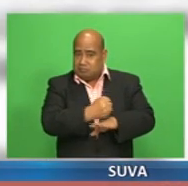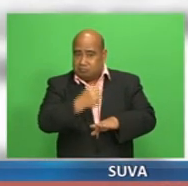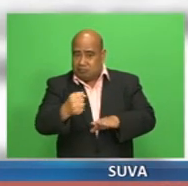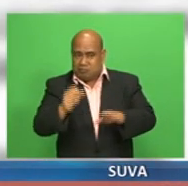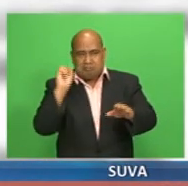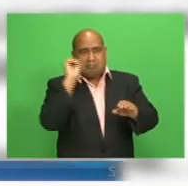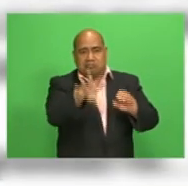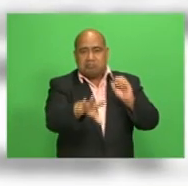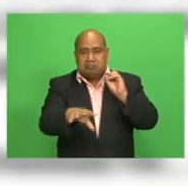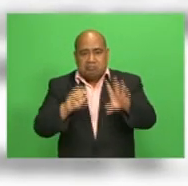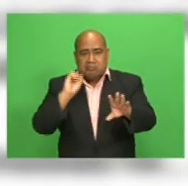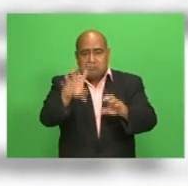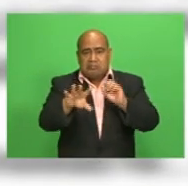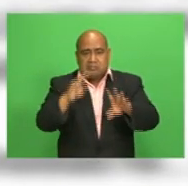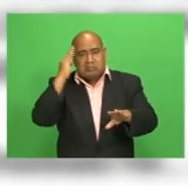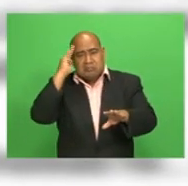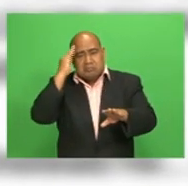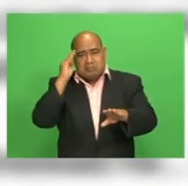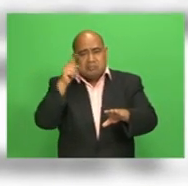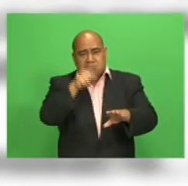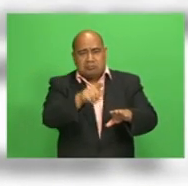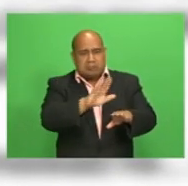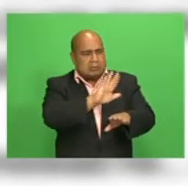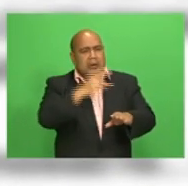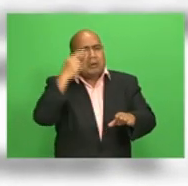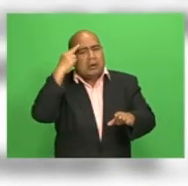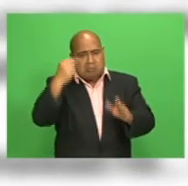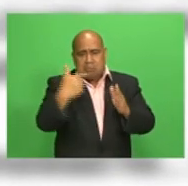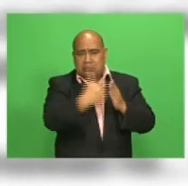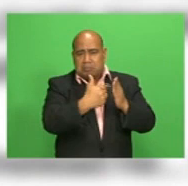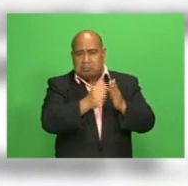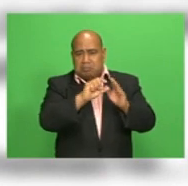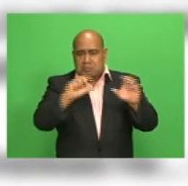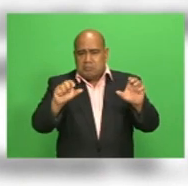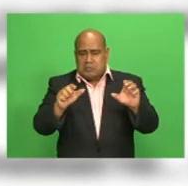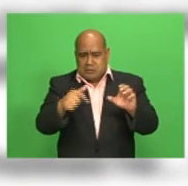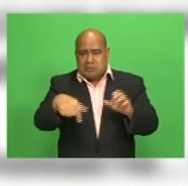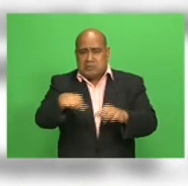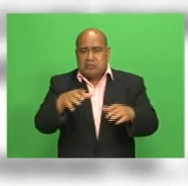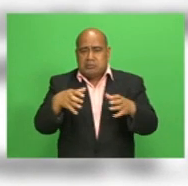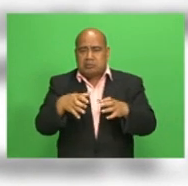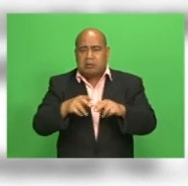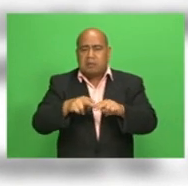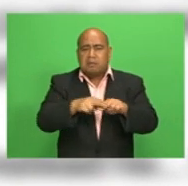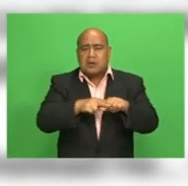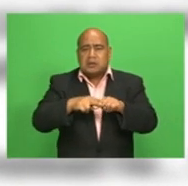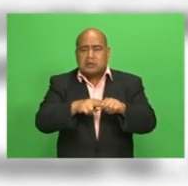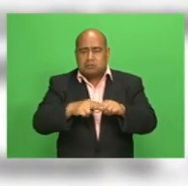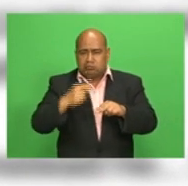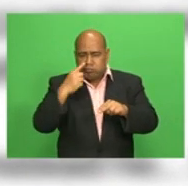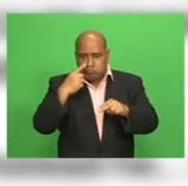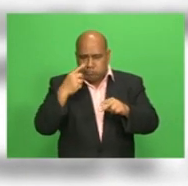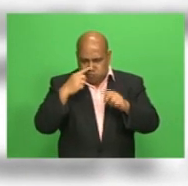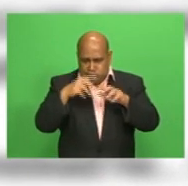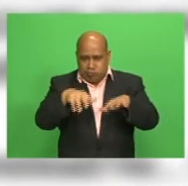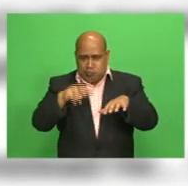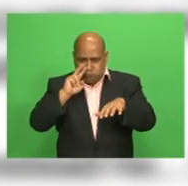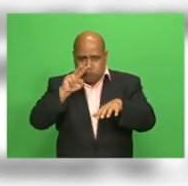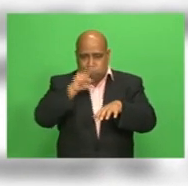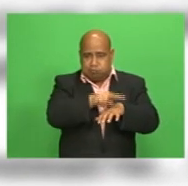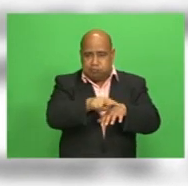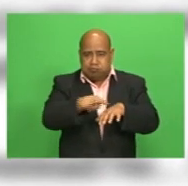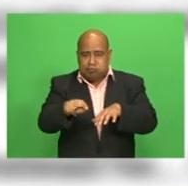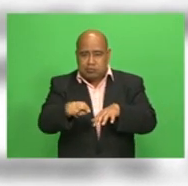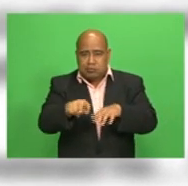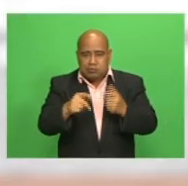name and on pages such as the notorious Fiji Exposed Forum, other related Fiji Exposed and pages like Samachar